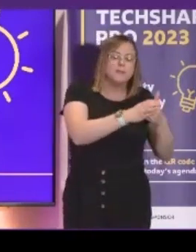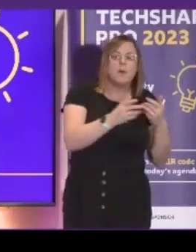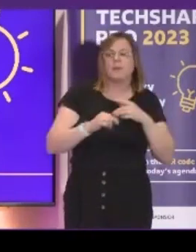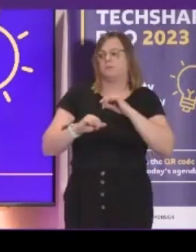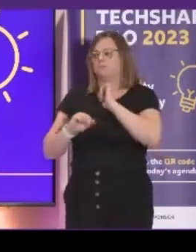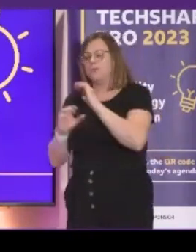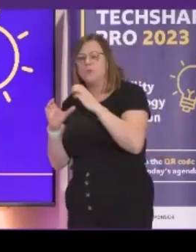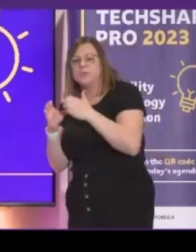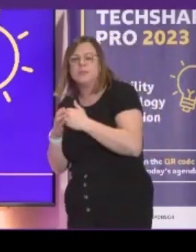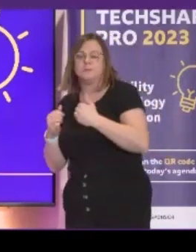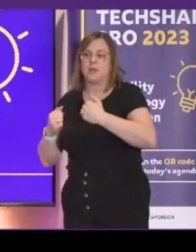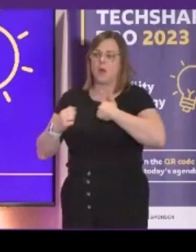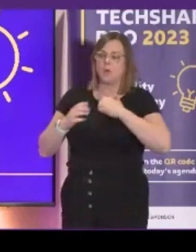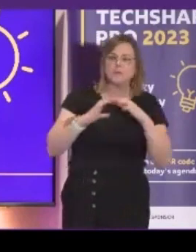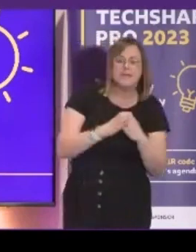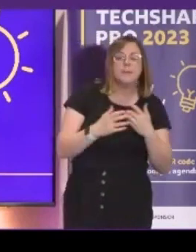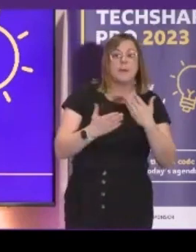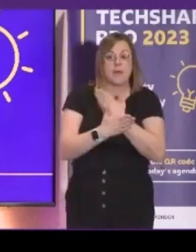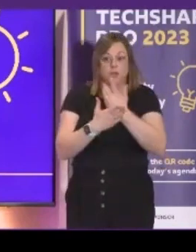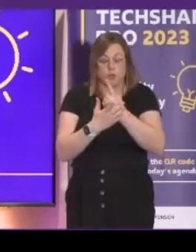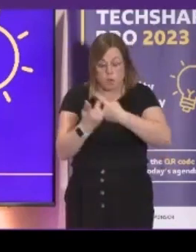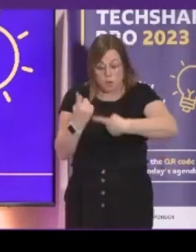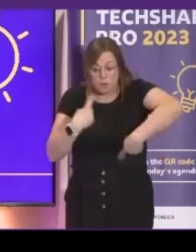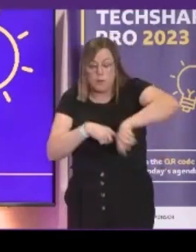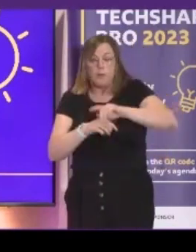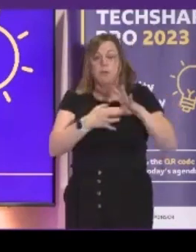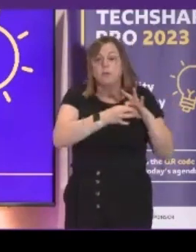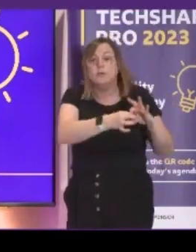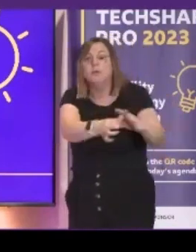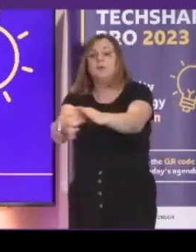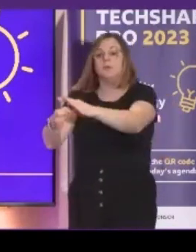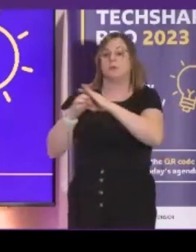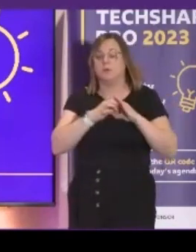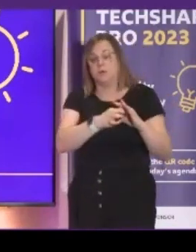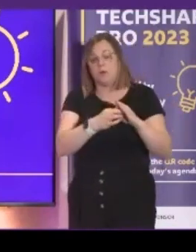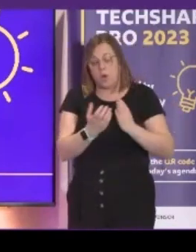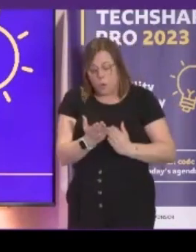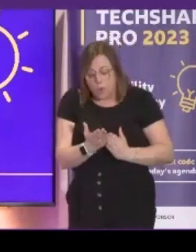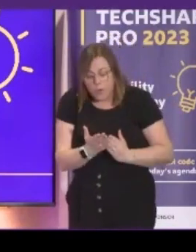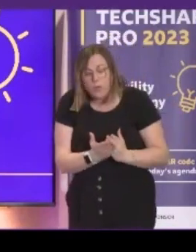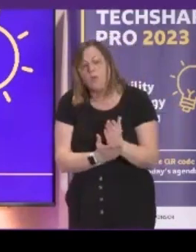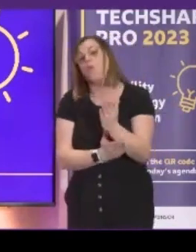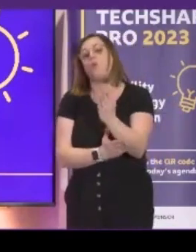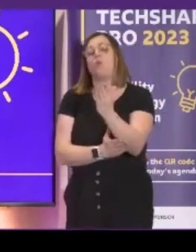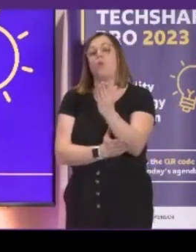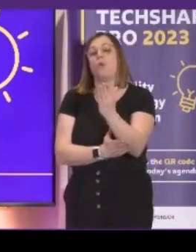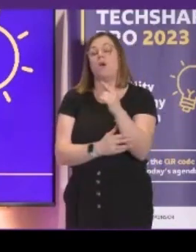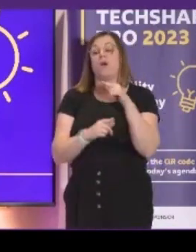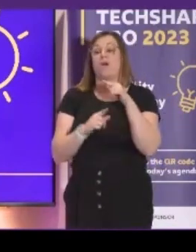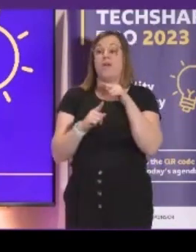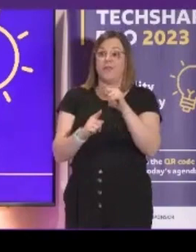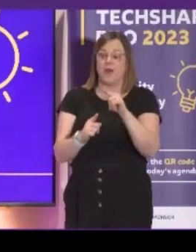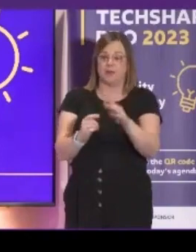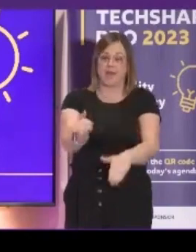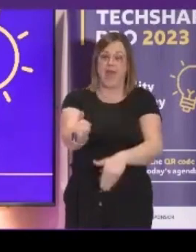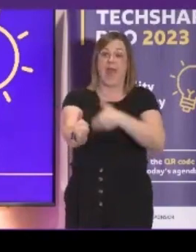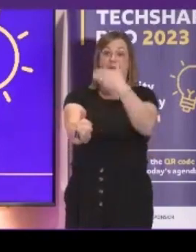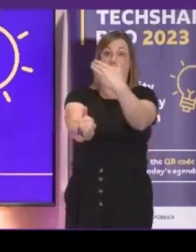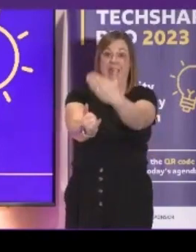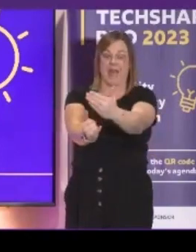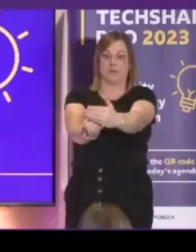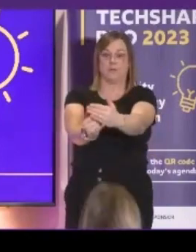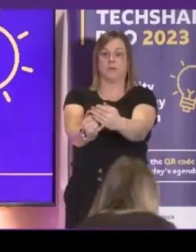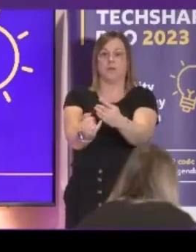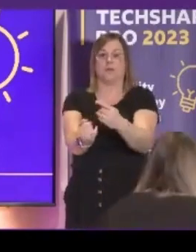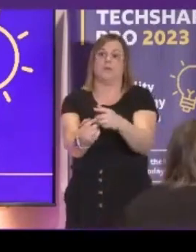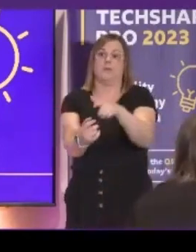your teams, Arati, and making sure as a whole, I guess all the way through that journey, that piece of end user being at the heart of everything